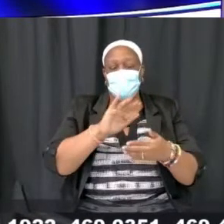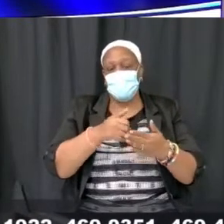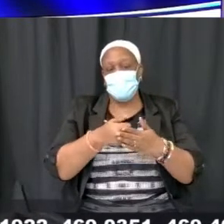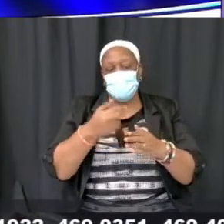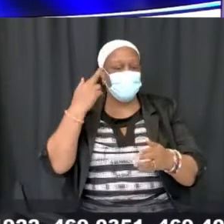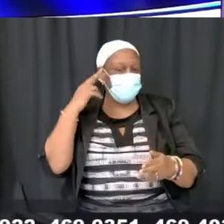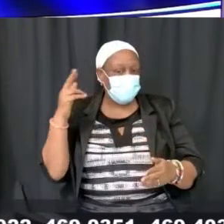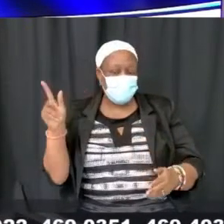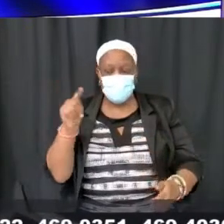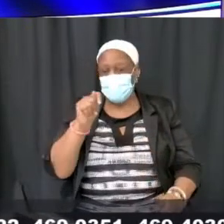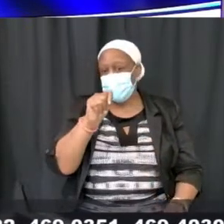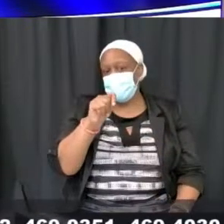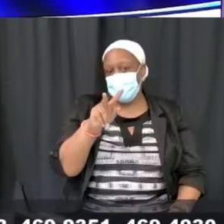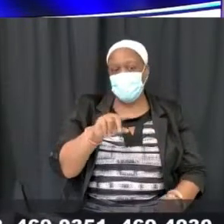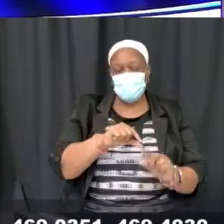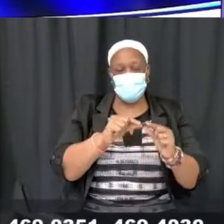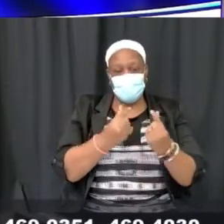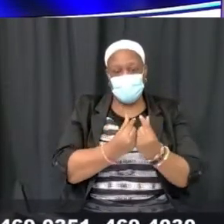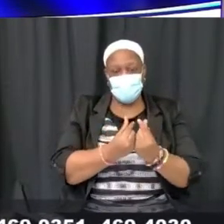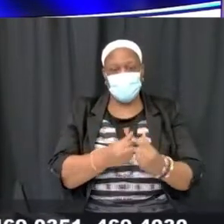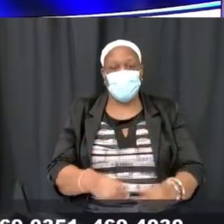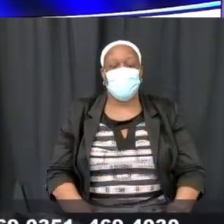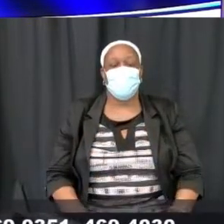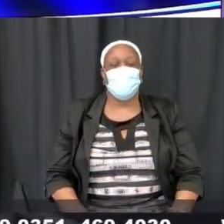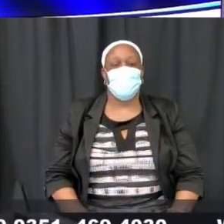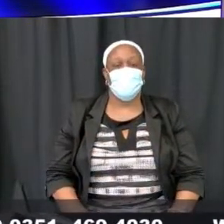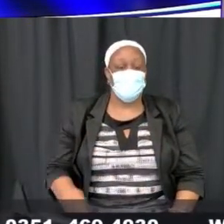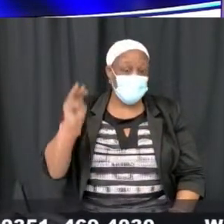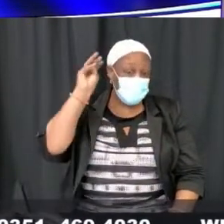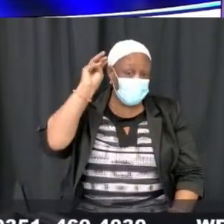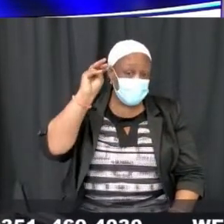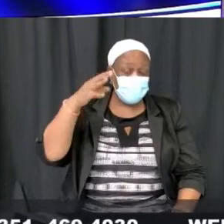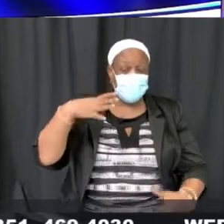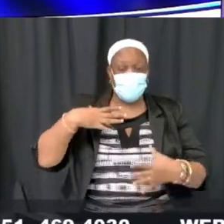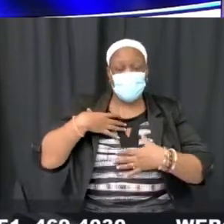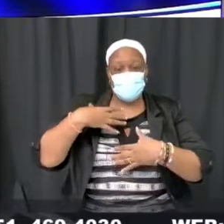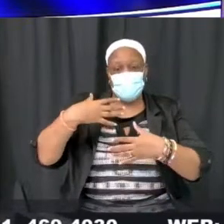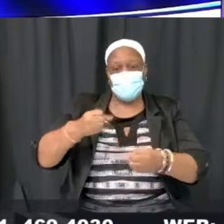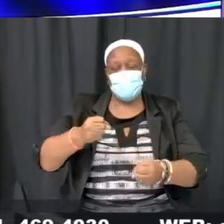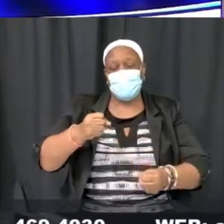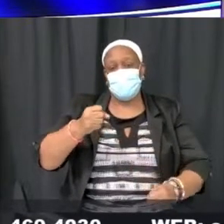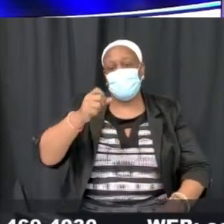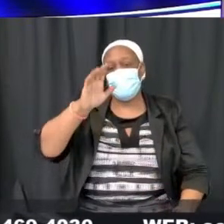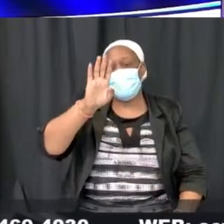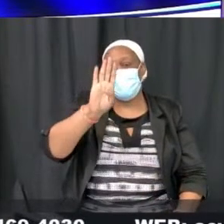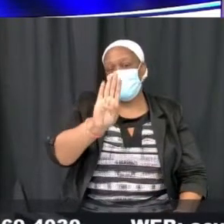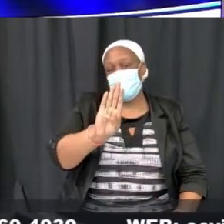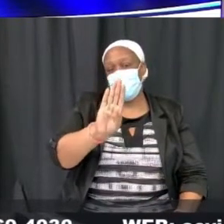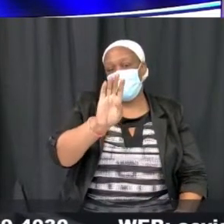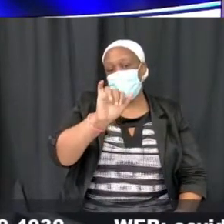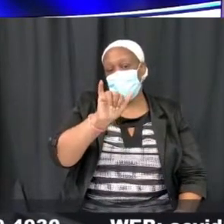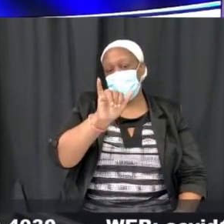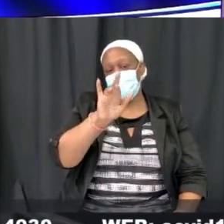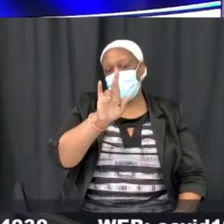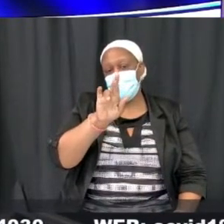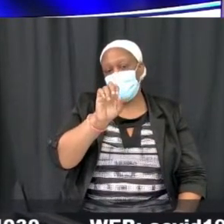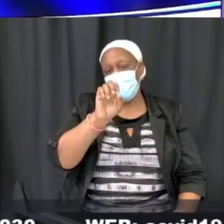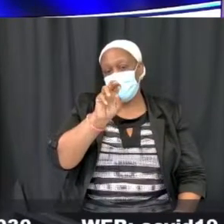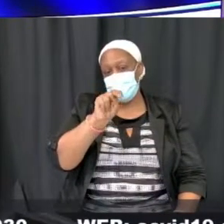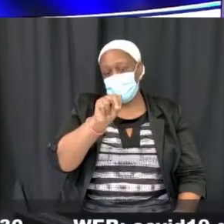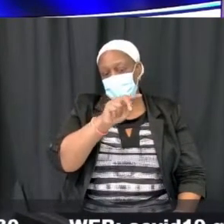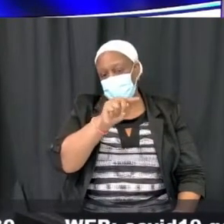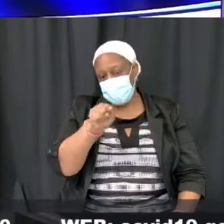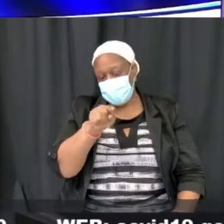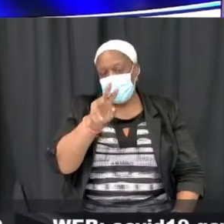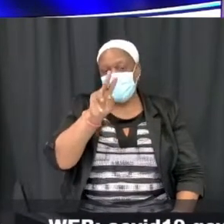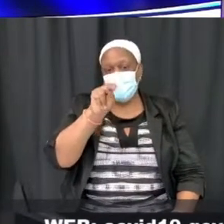with us. We also thank the Minister of Health, who is here today, the Honorable Akila Byron Nisbet, and